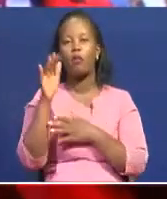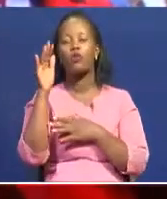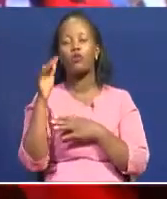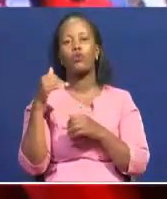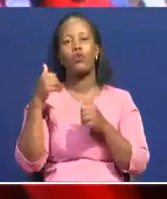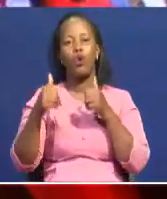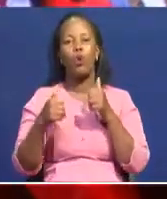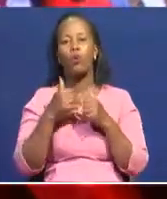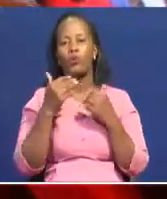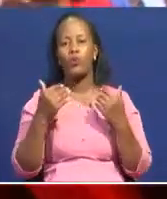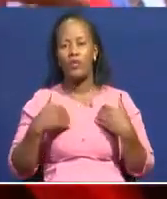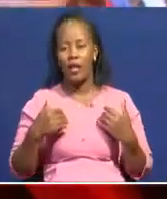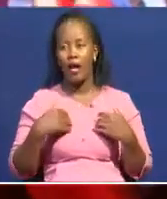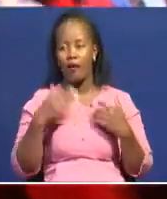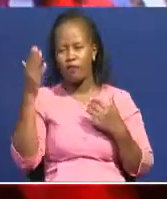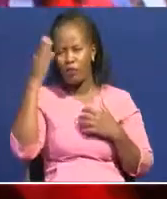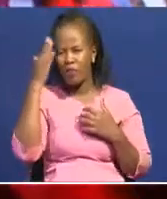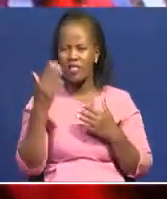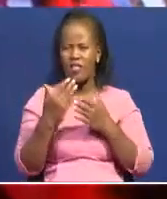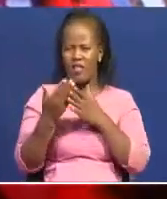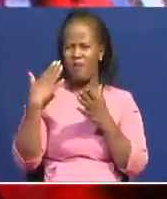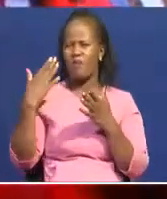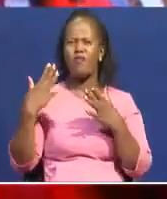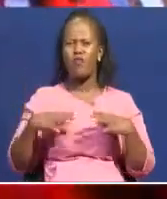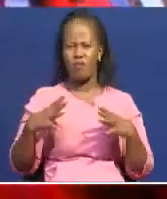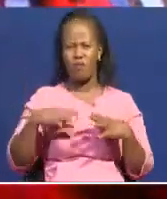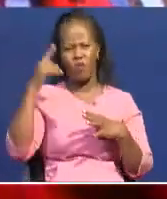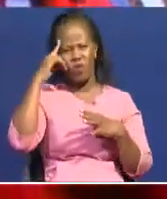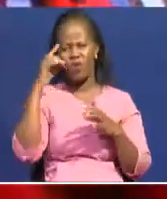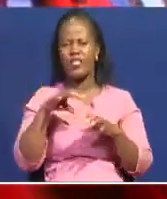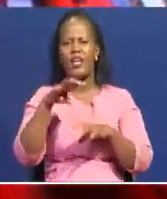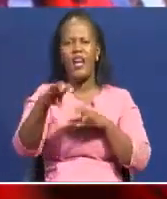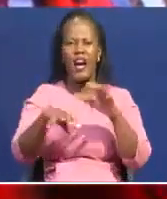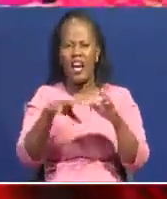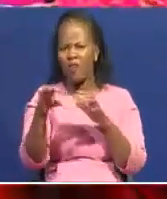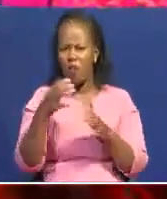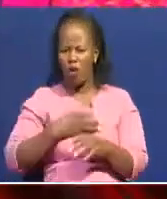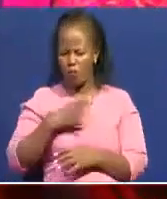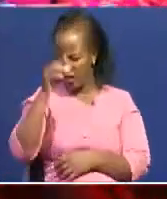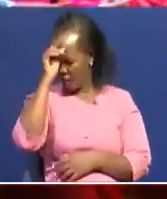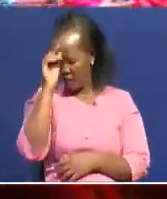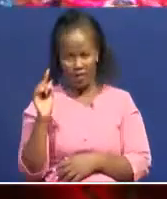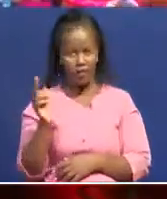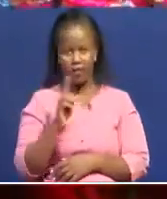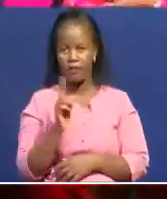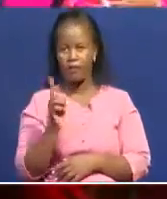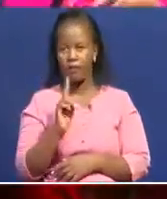sio kama vile hapo awali walikuwa wanaona kama ni wanyama wa serikali.